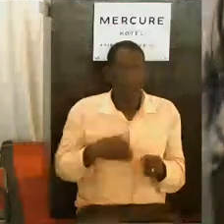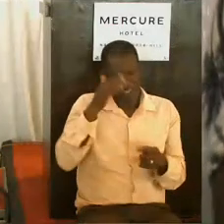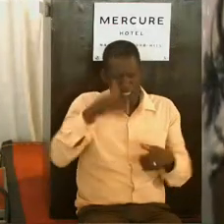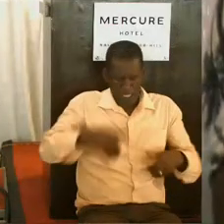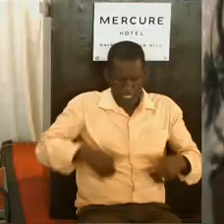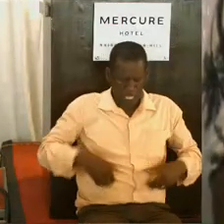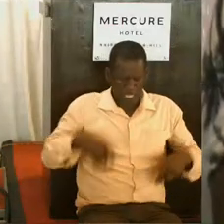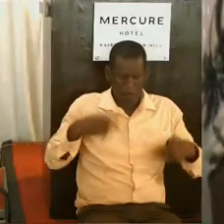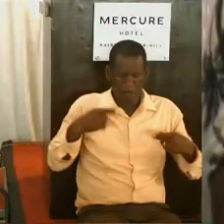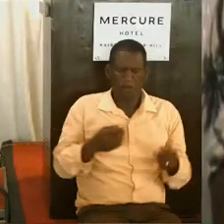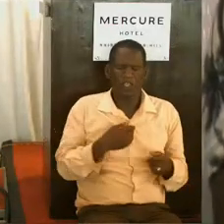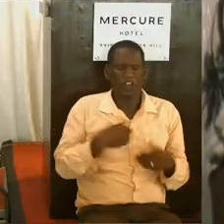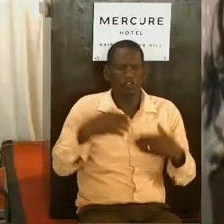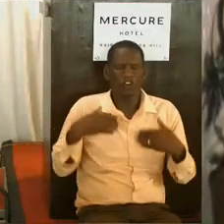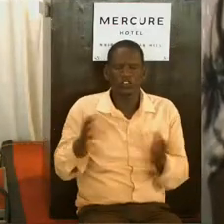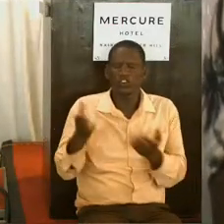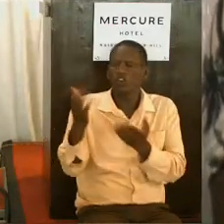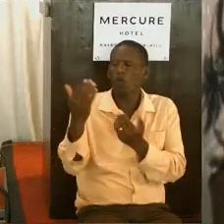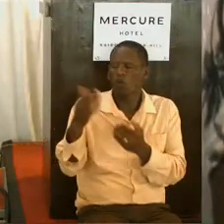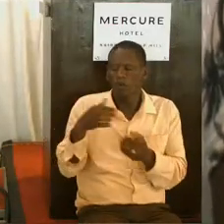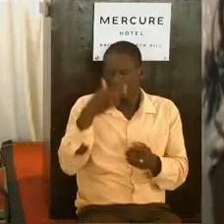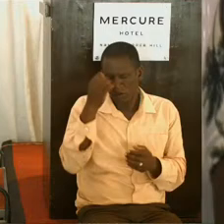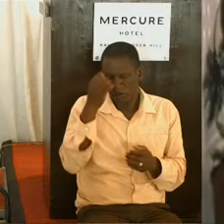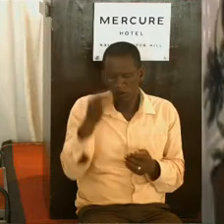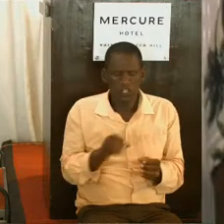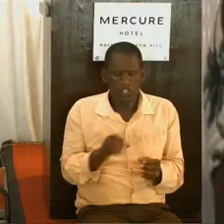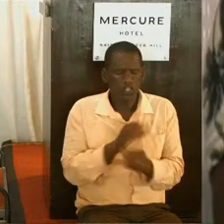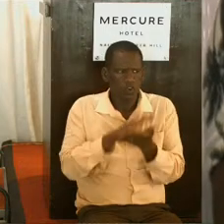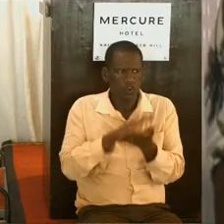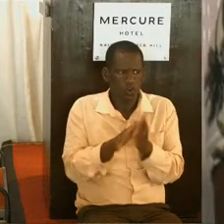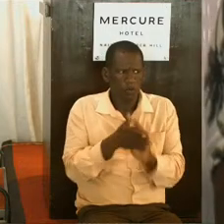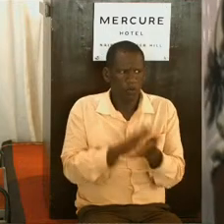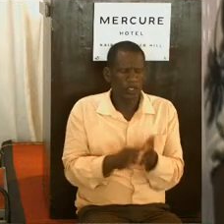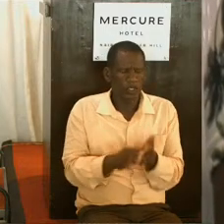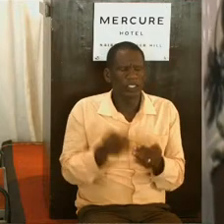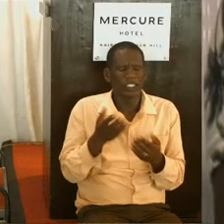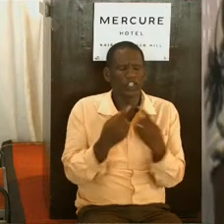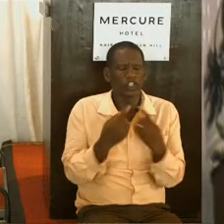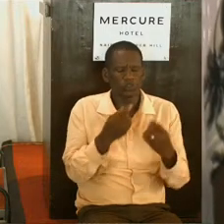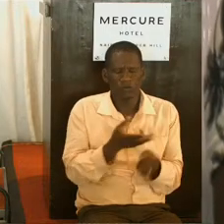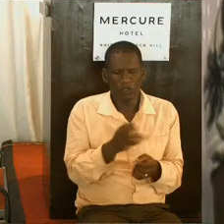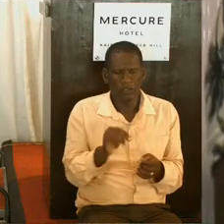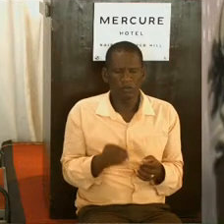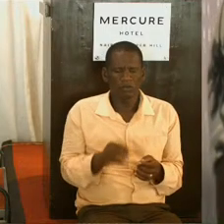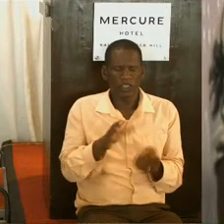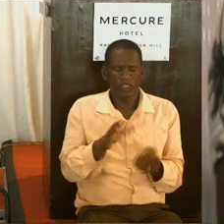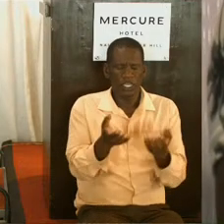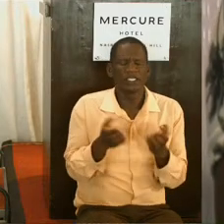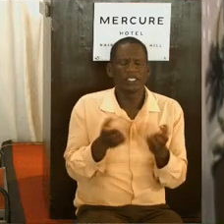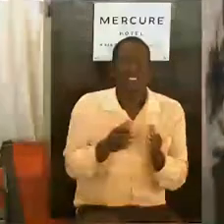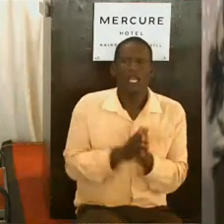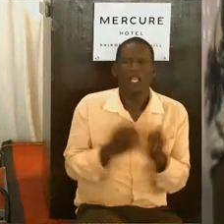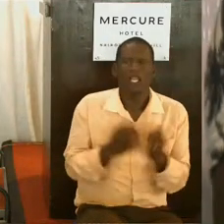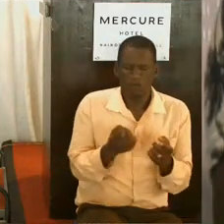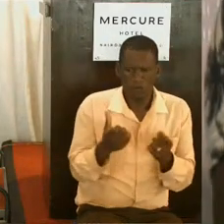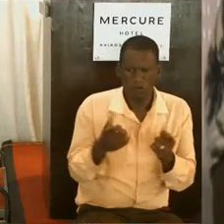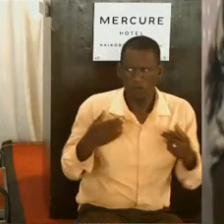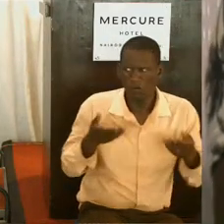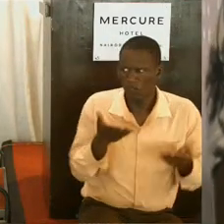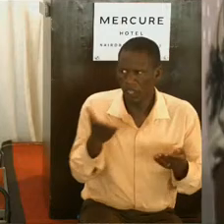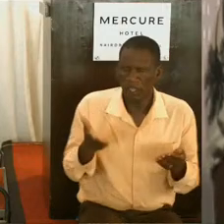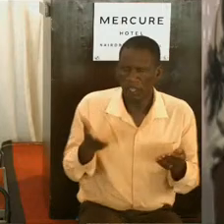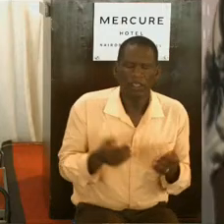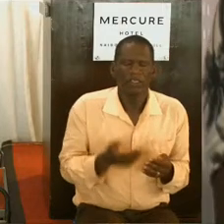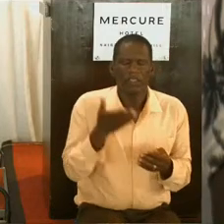young people they have lose hope because there's no one who is there talking for for their needs and they see who are there they're